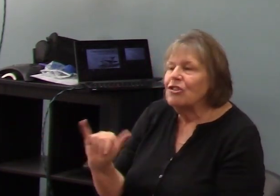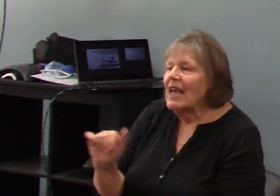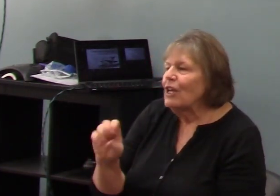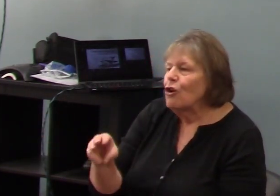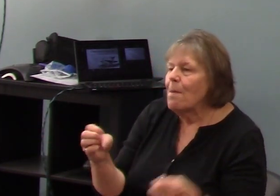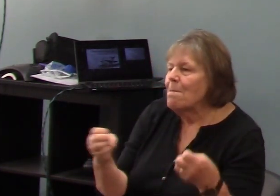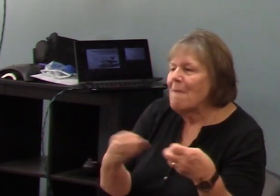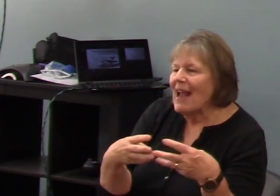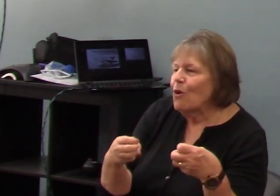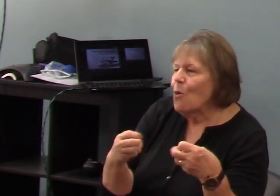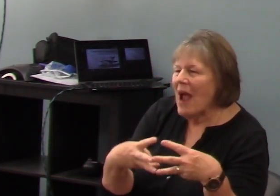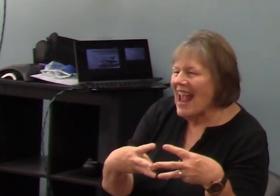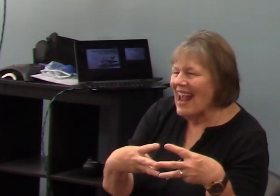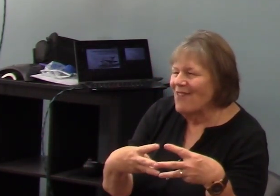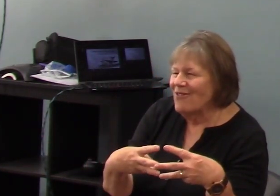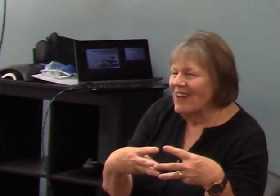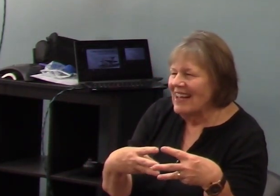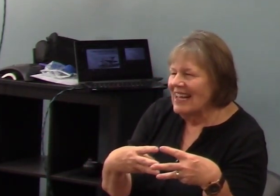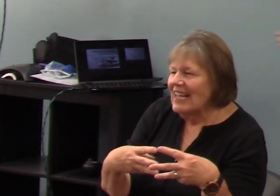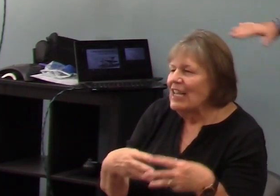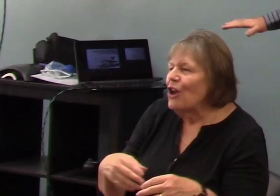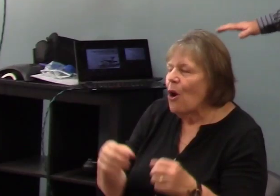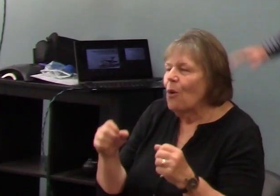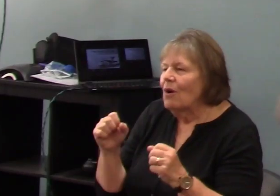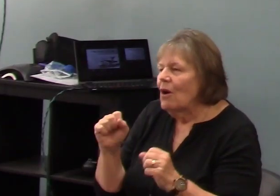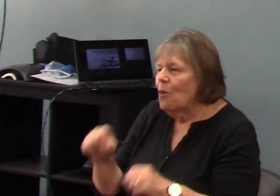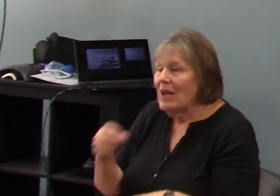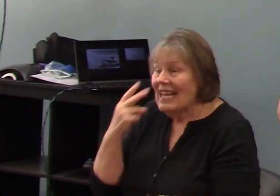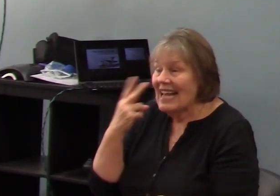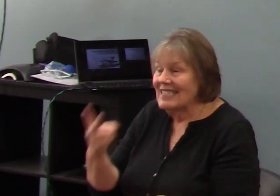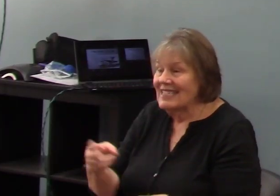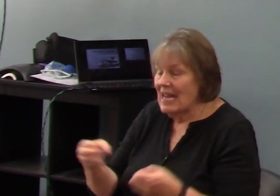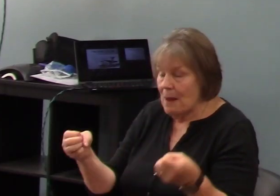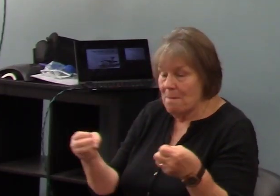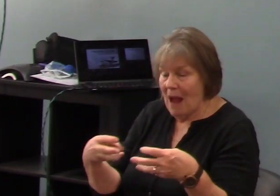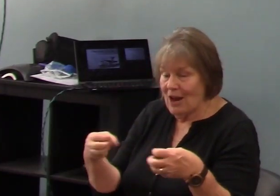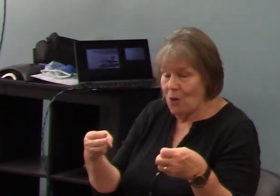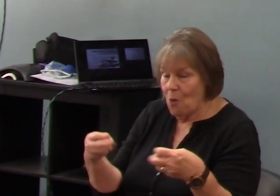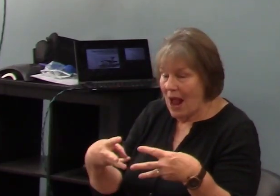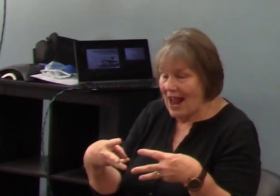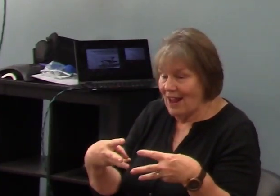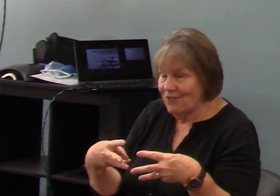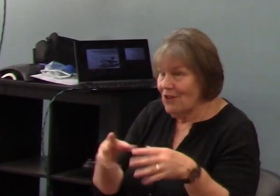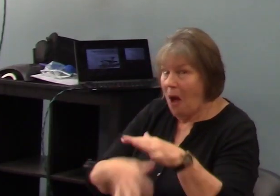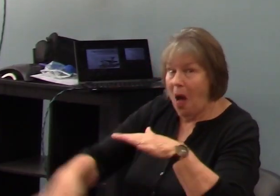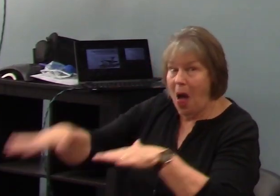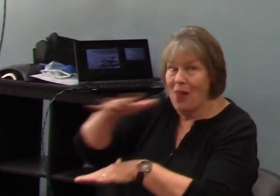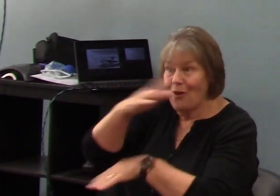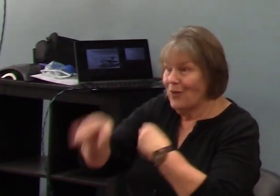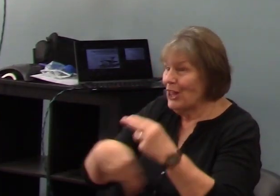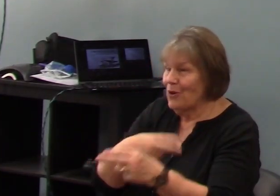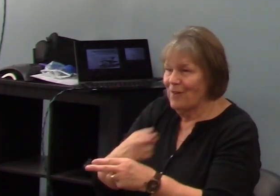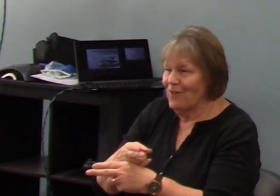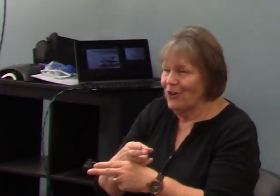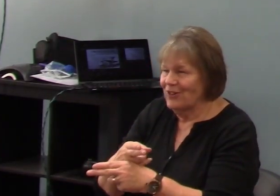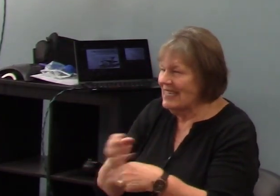up, same idea here. We can see microwaves throughout the entire universe. No matter where we point it, it's the same. It's really